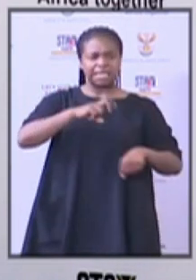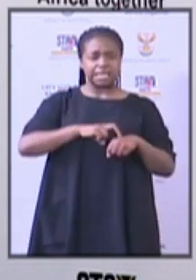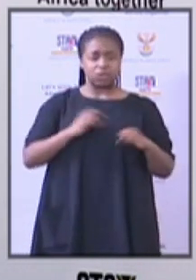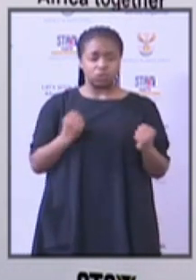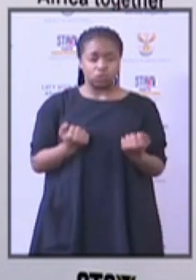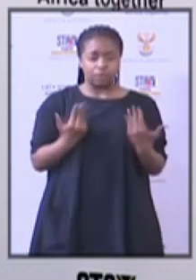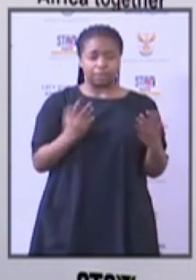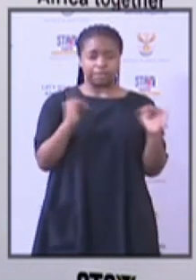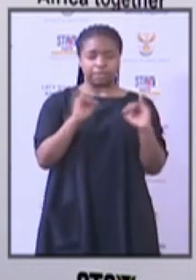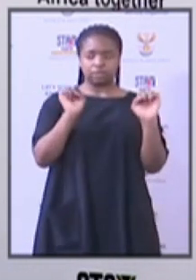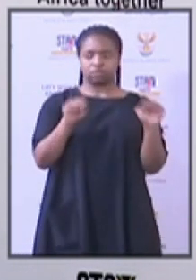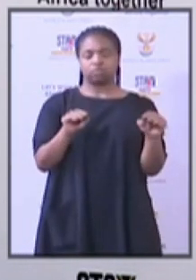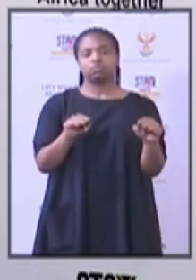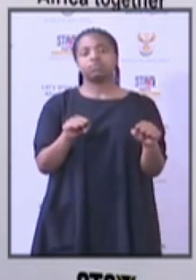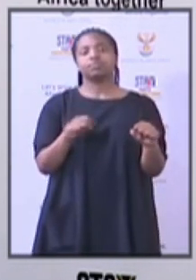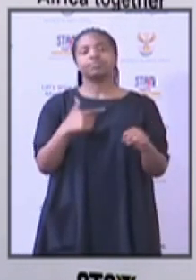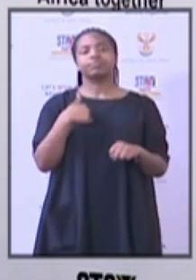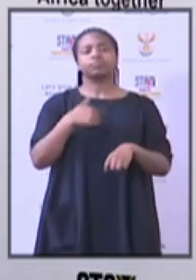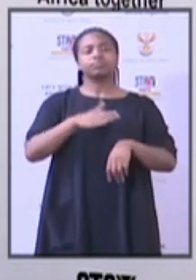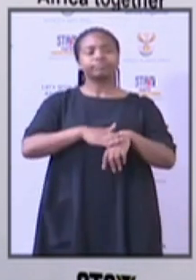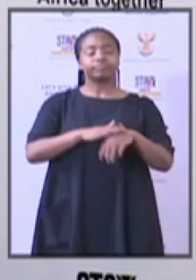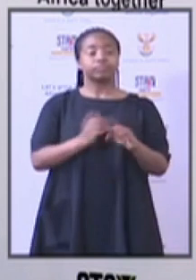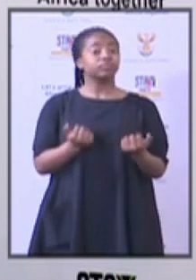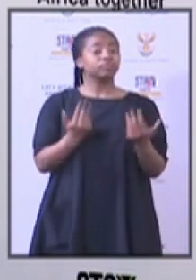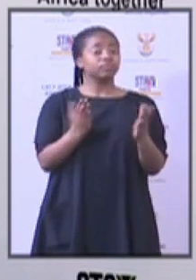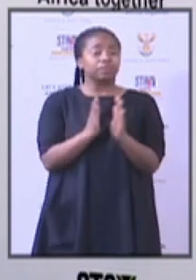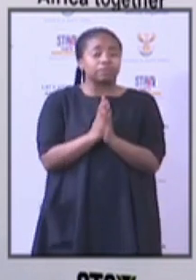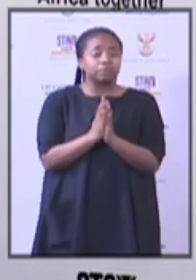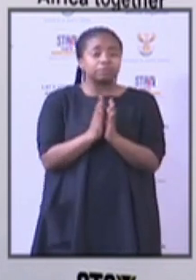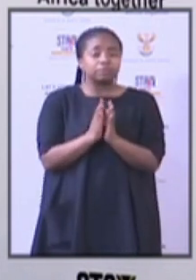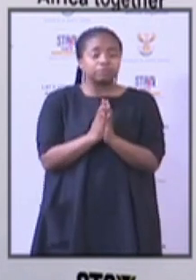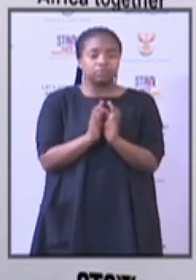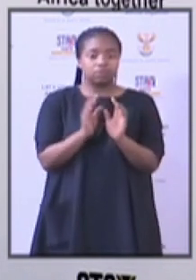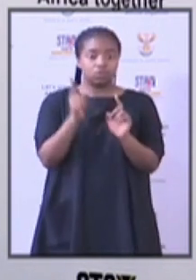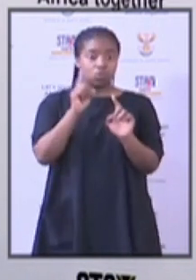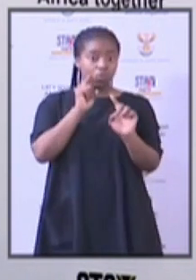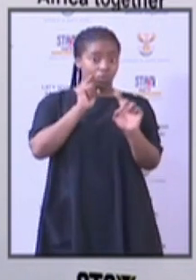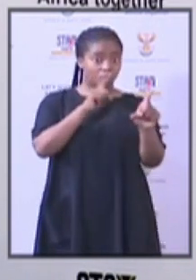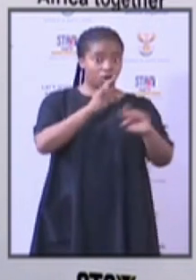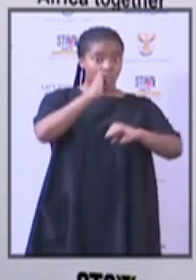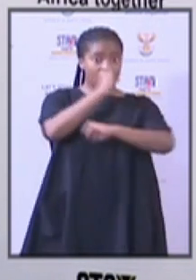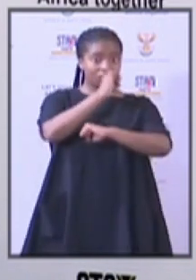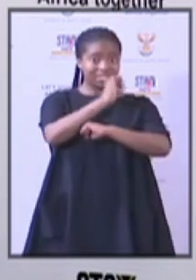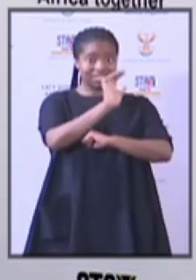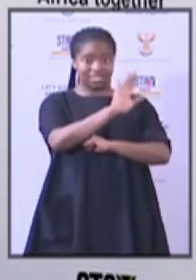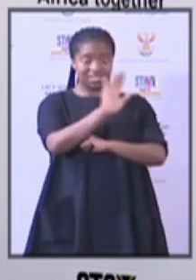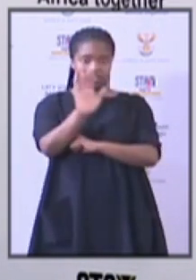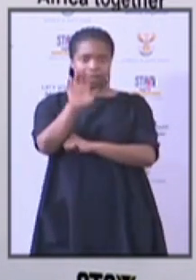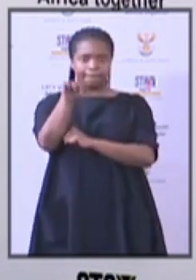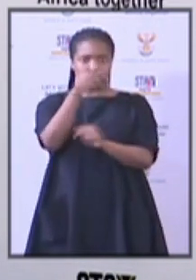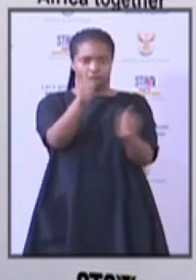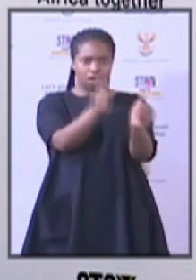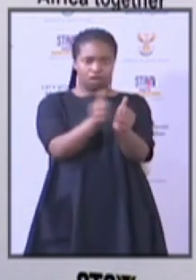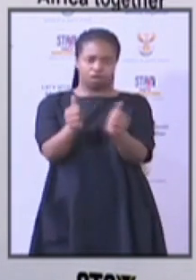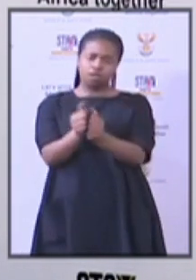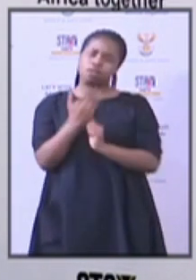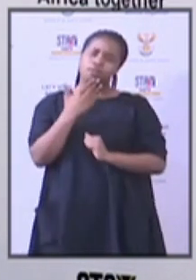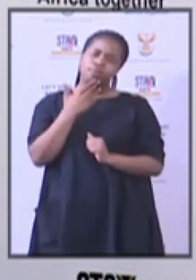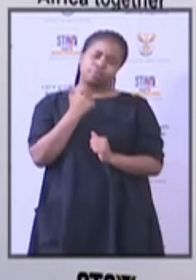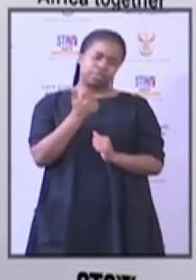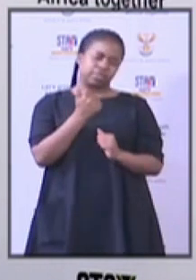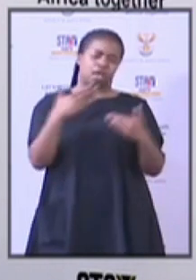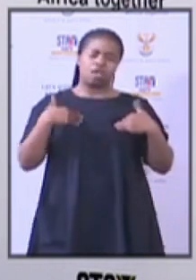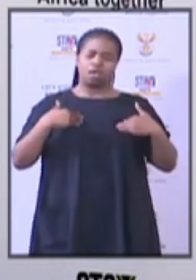services, I urge everyone who will be visiting our offices and our partner banks to observe